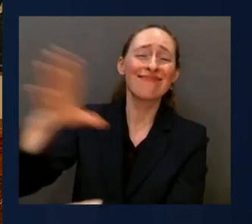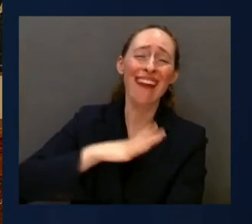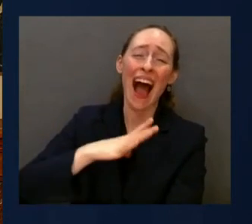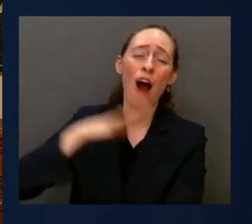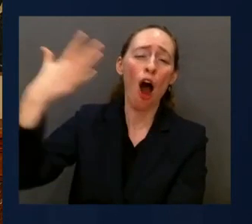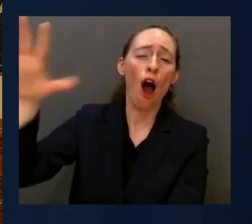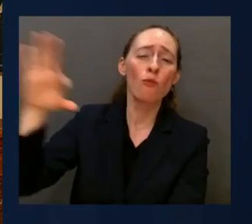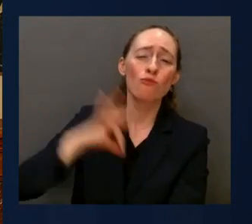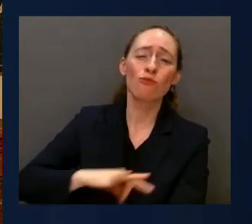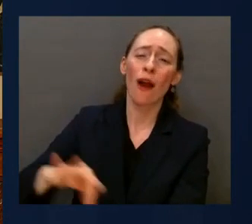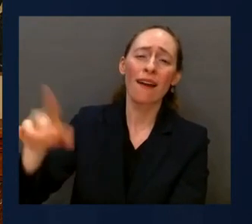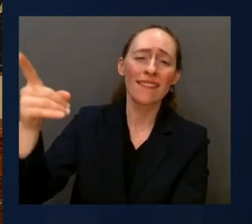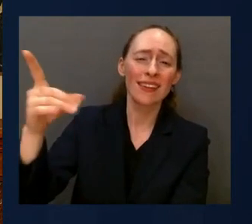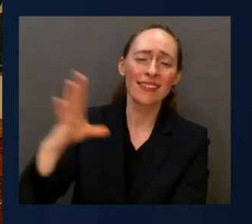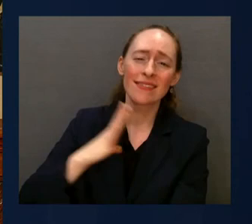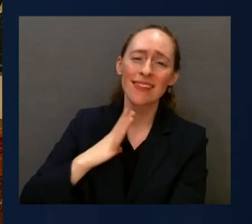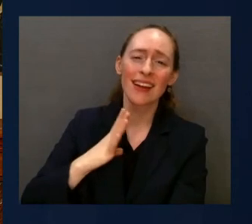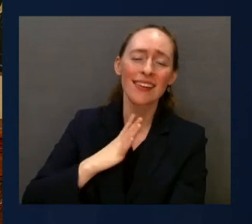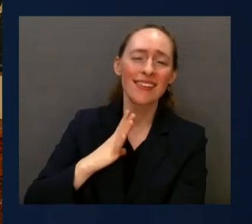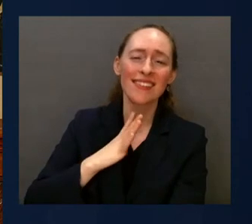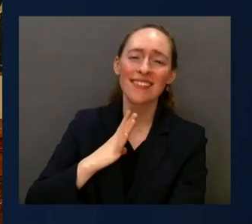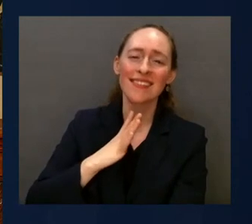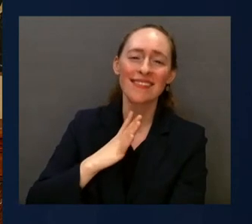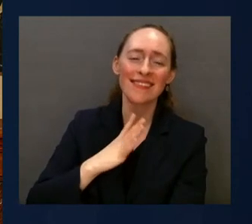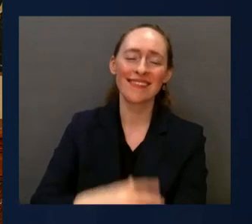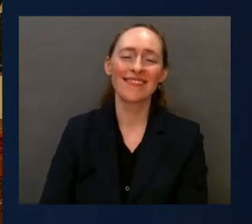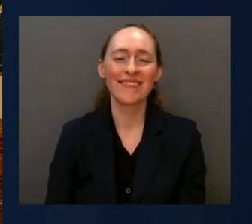This law also caps and won't even go into effect until